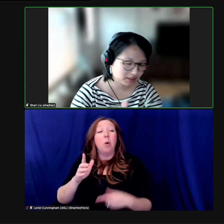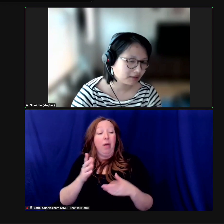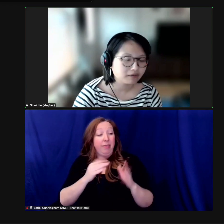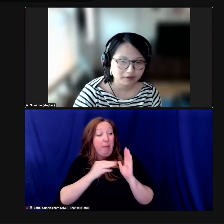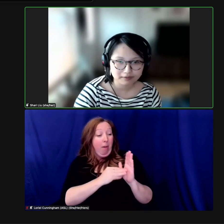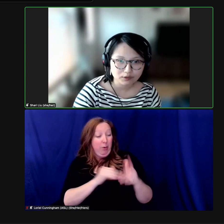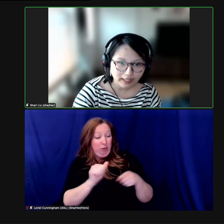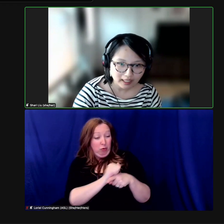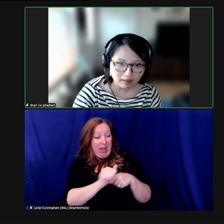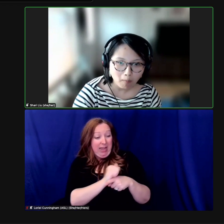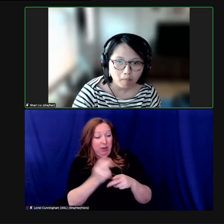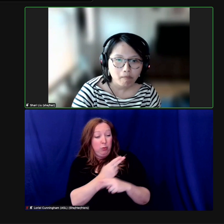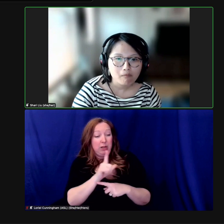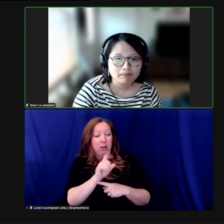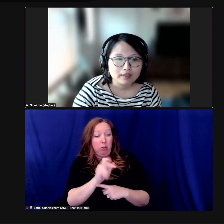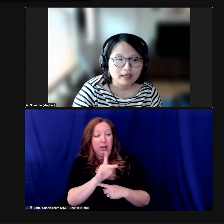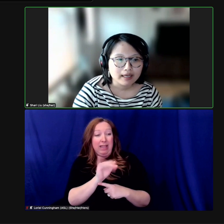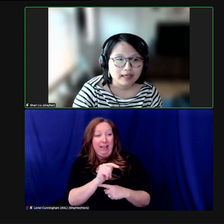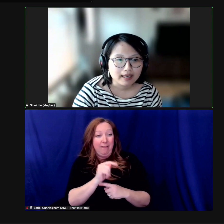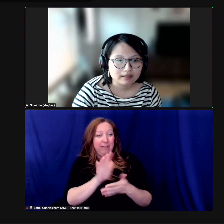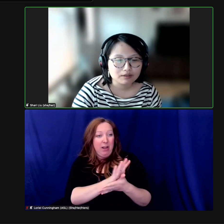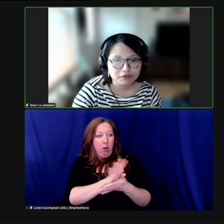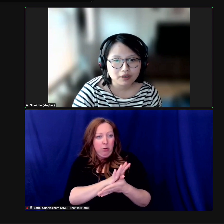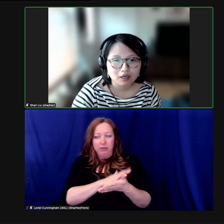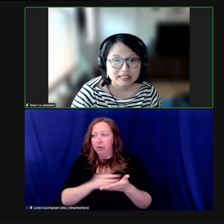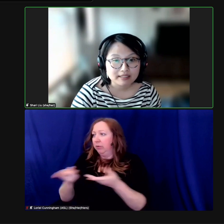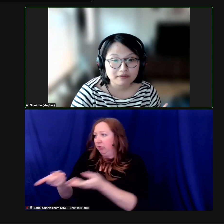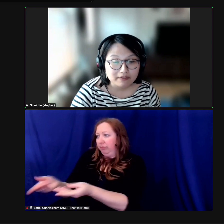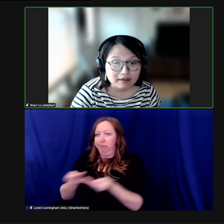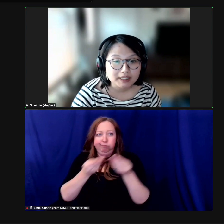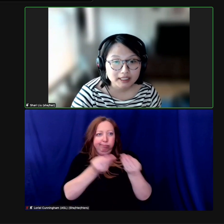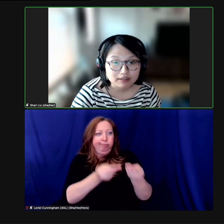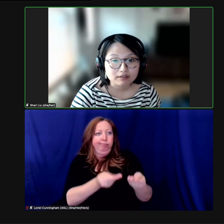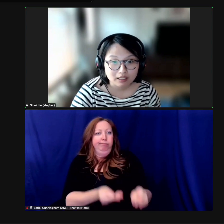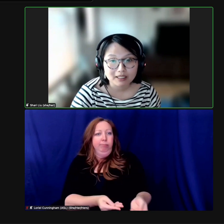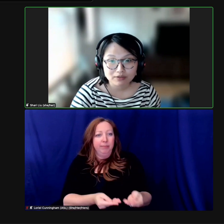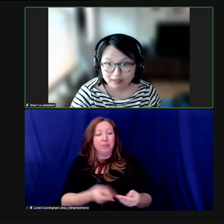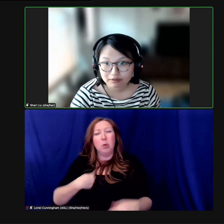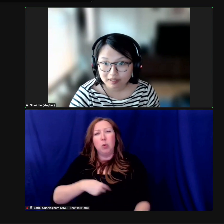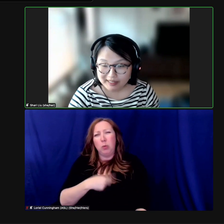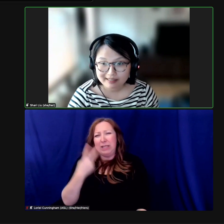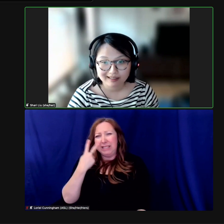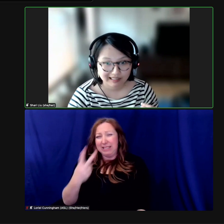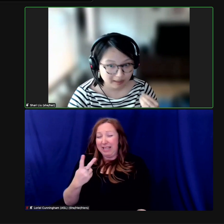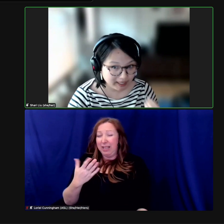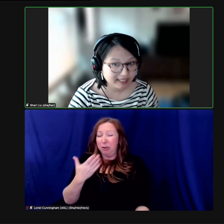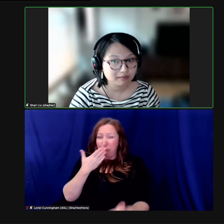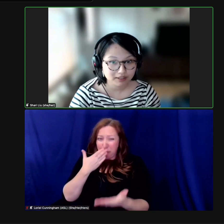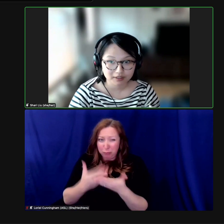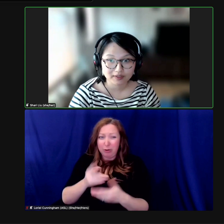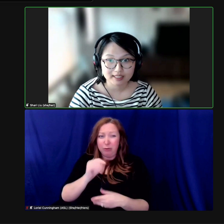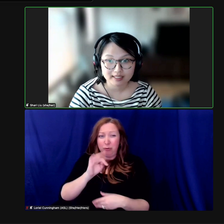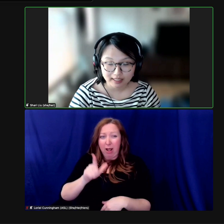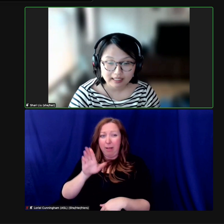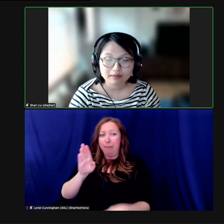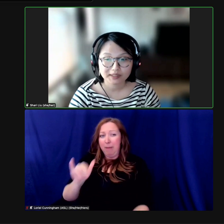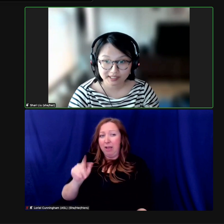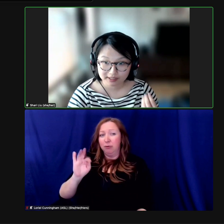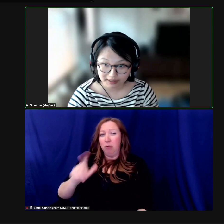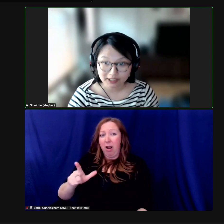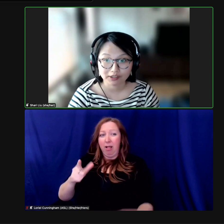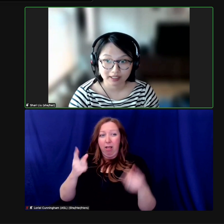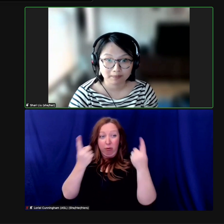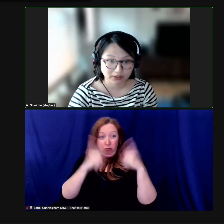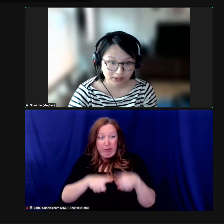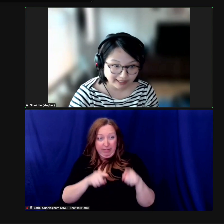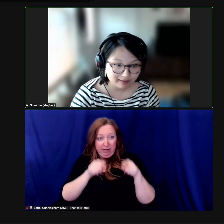so there's no further retraining. And overall, we see very good trial by trial agreement on the dependent measure of this study, which